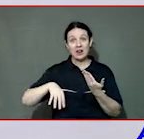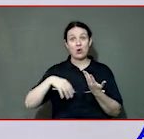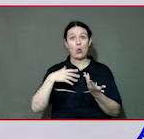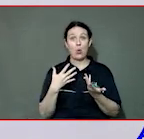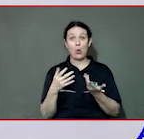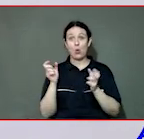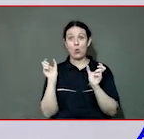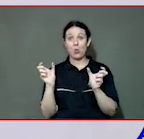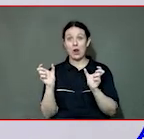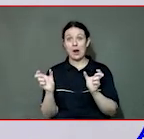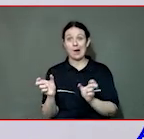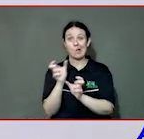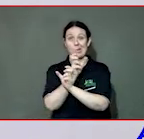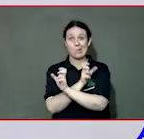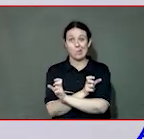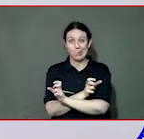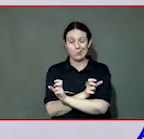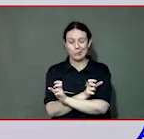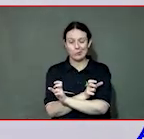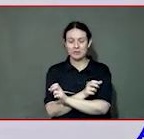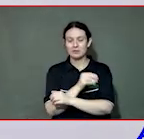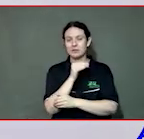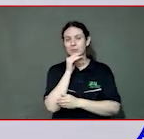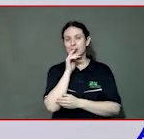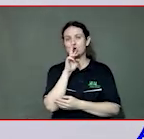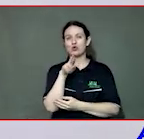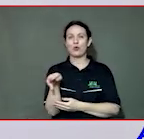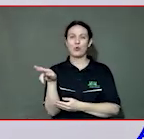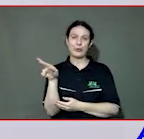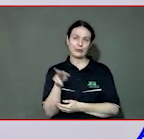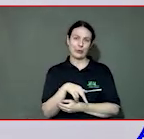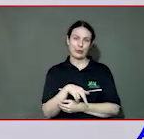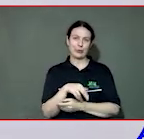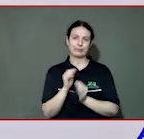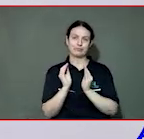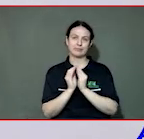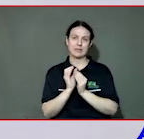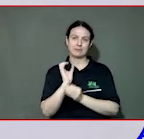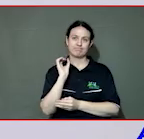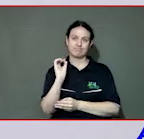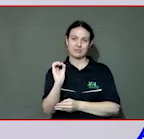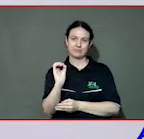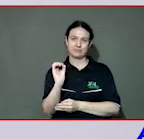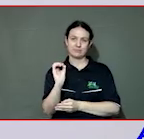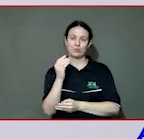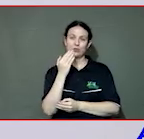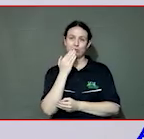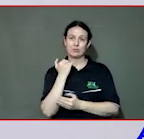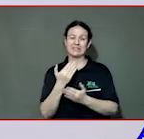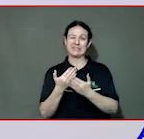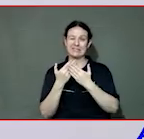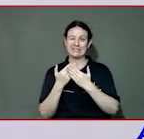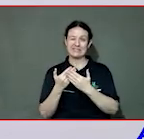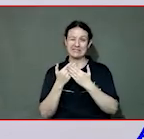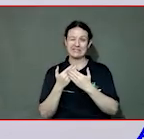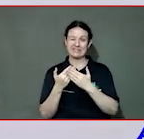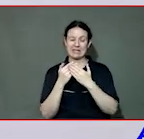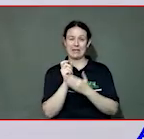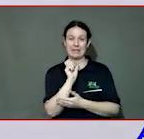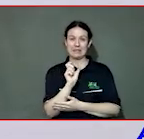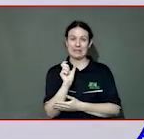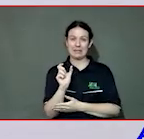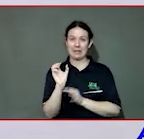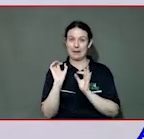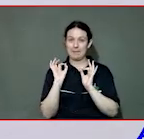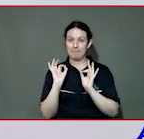the order of the definition, it means something else, then you don't get marks. So please, word for